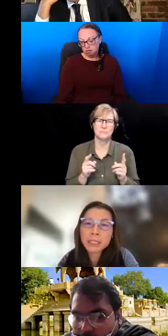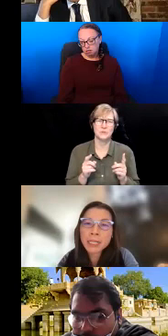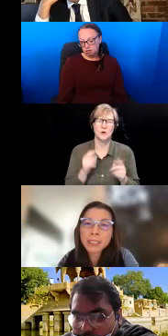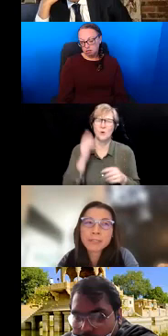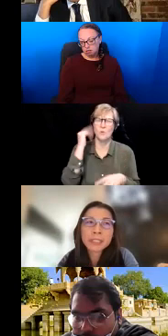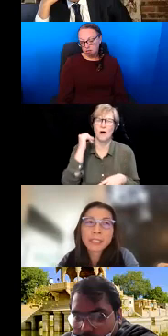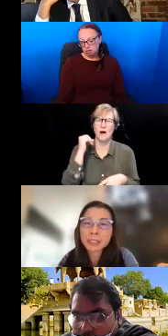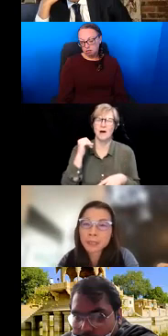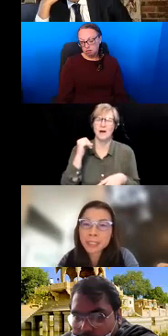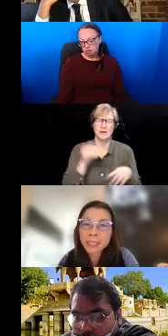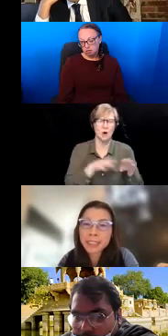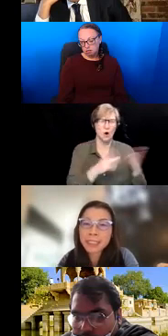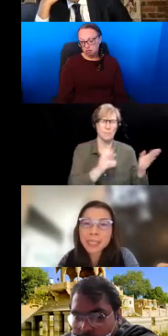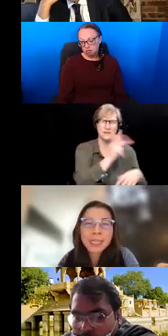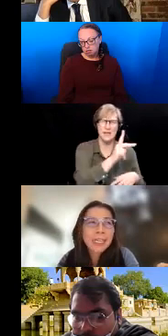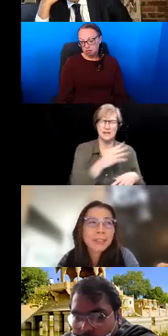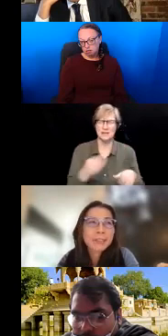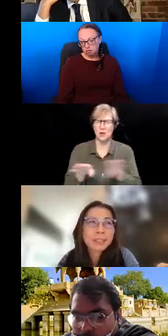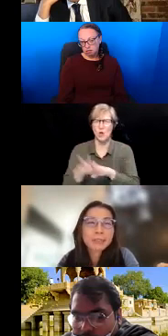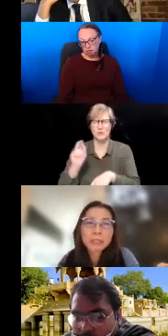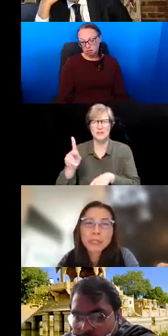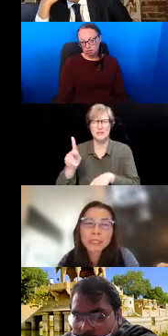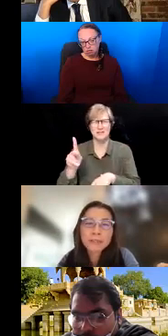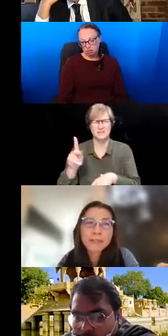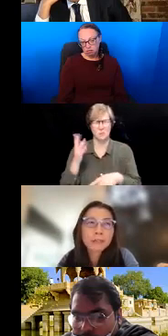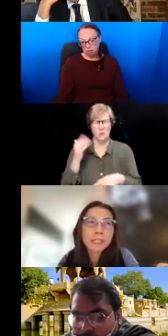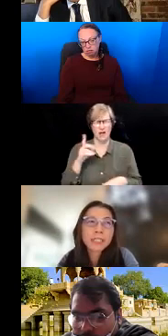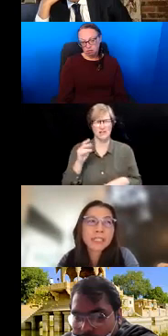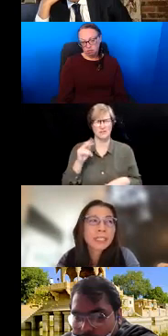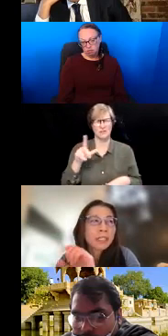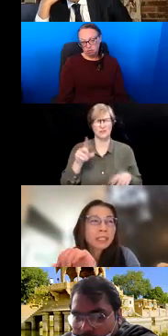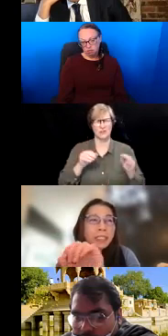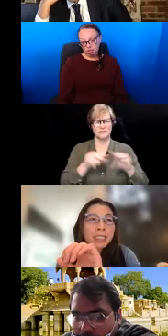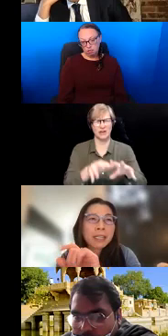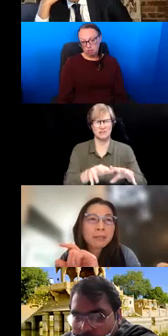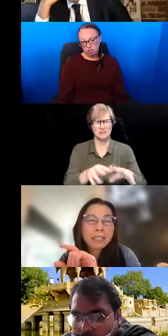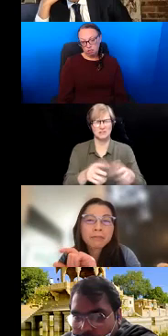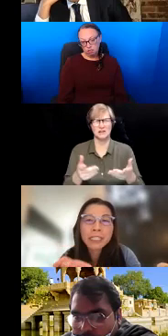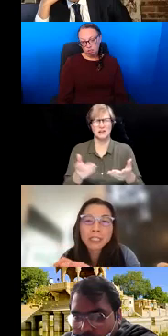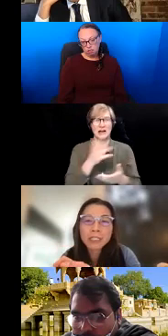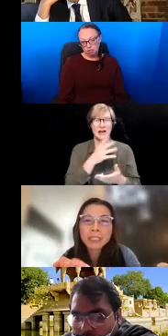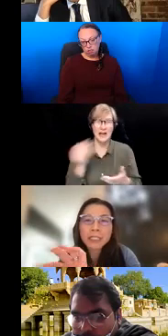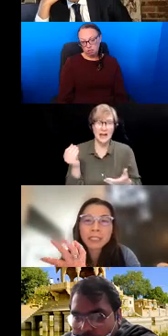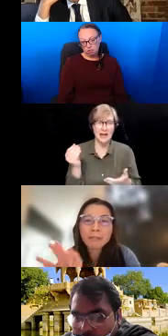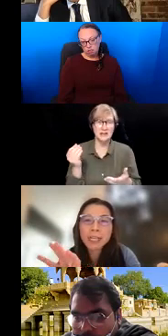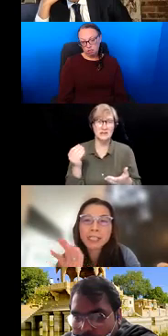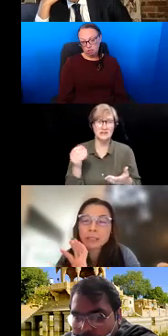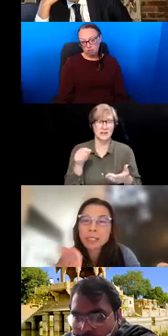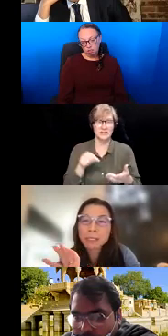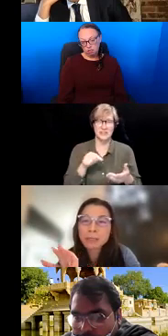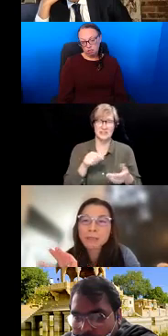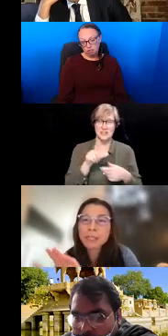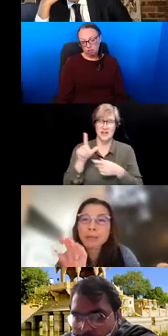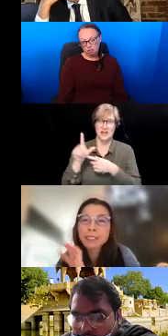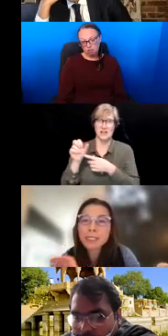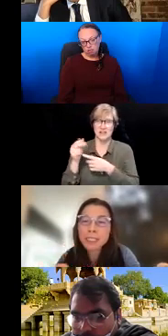on open tasks versus closed tasks? And also just one clarifying question, are these regions defined, you